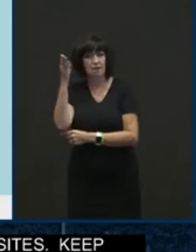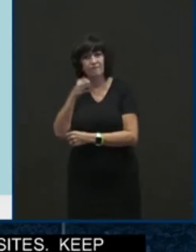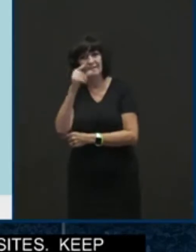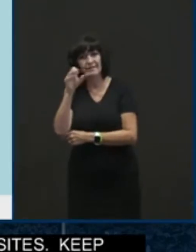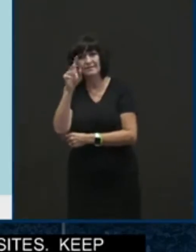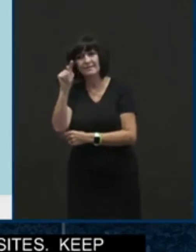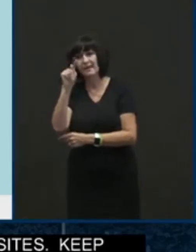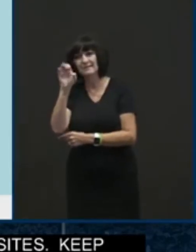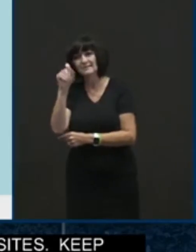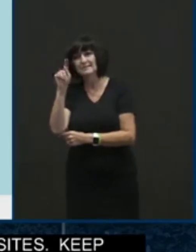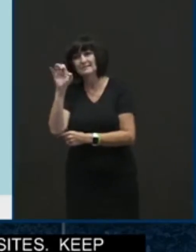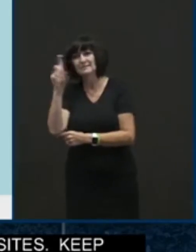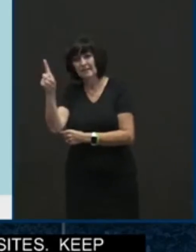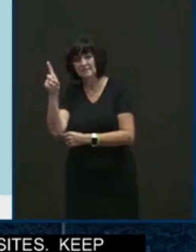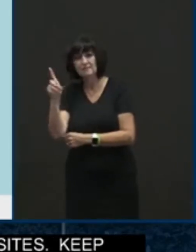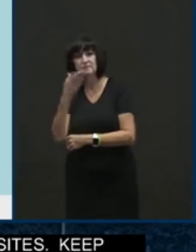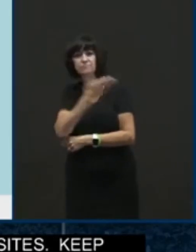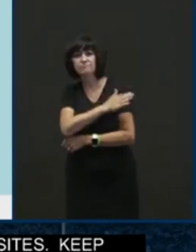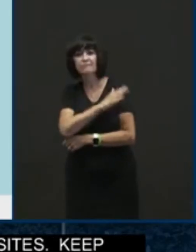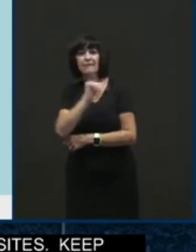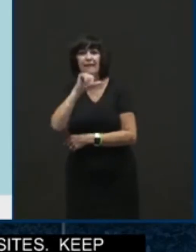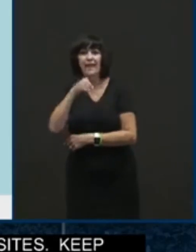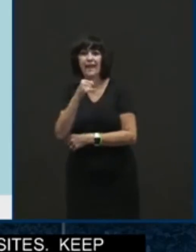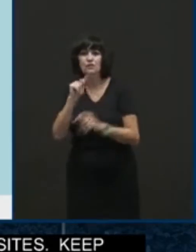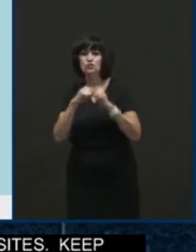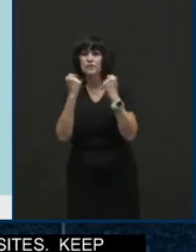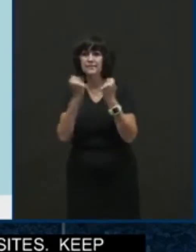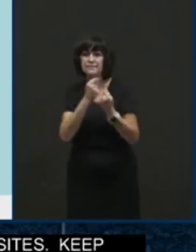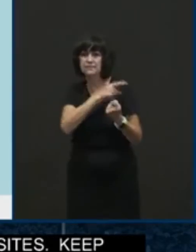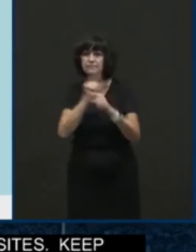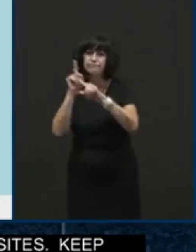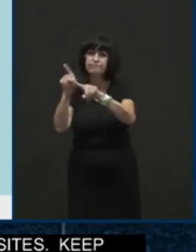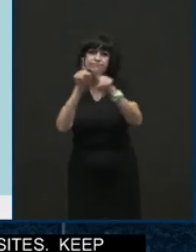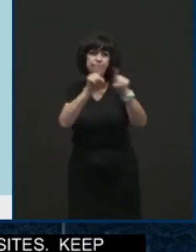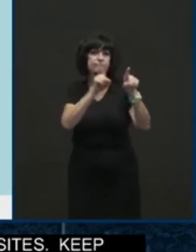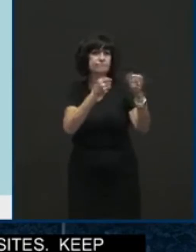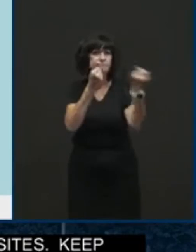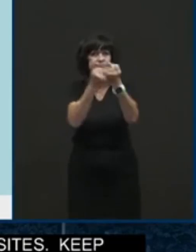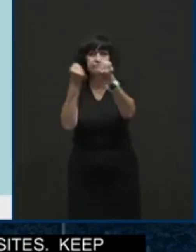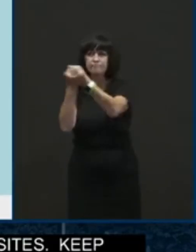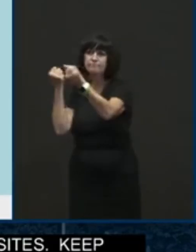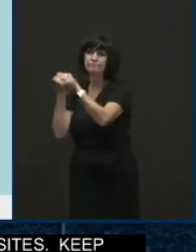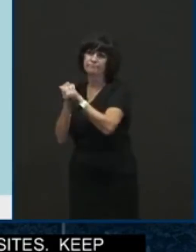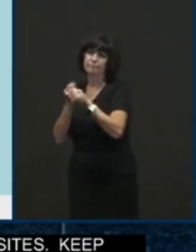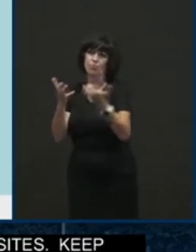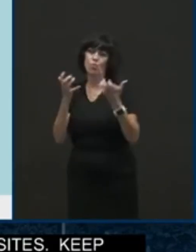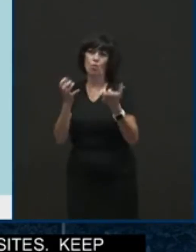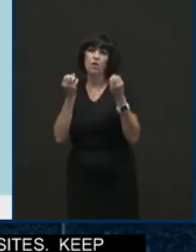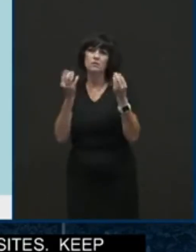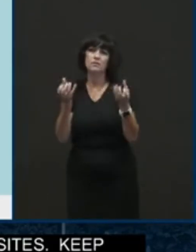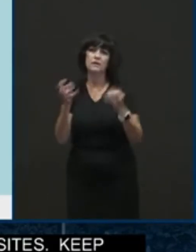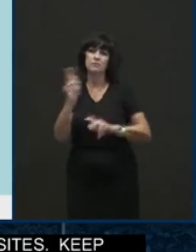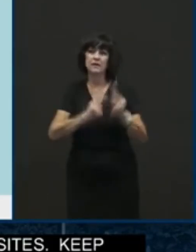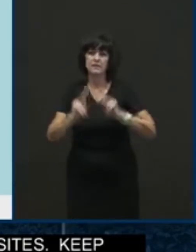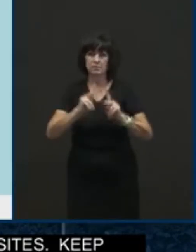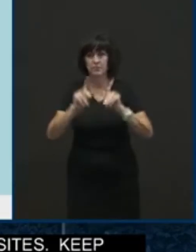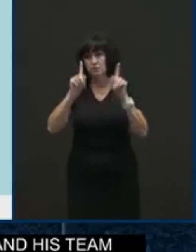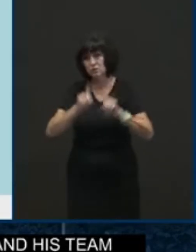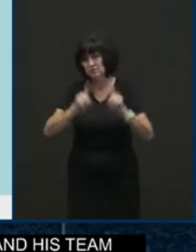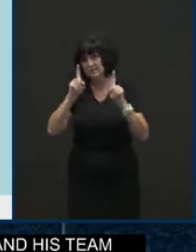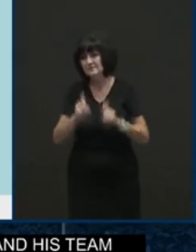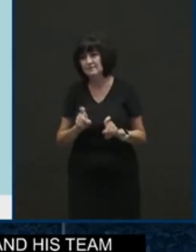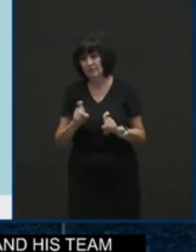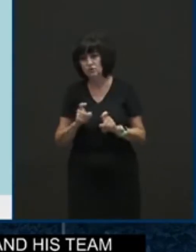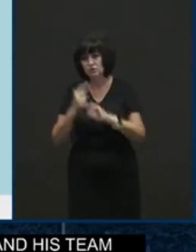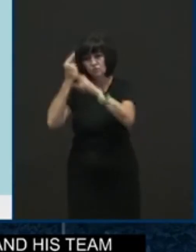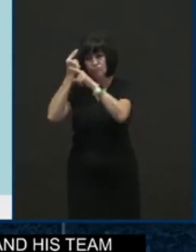de.gov/get-tested. AJ's team are on the road, and we need to get as many people tested as possible on a regular basis. Your test, of